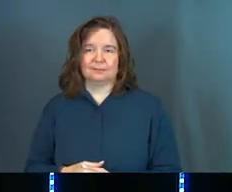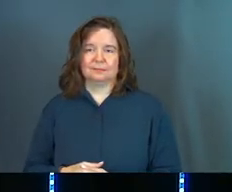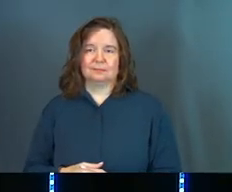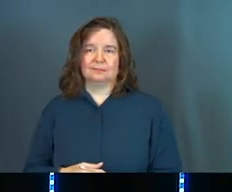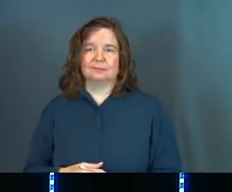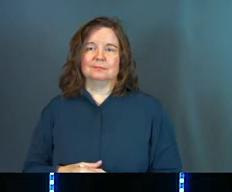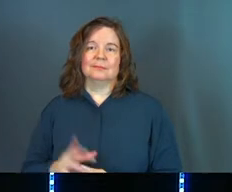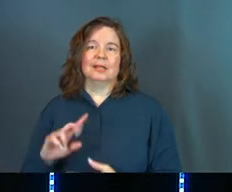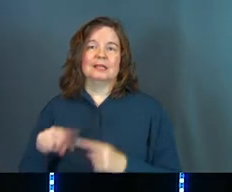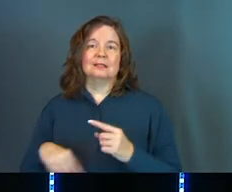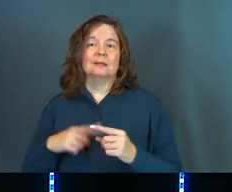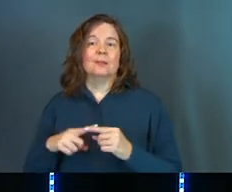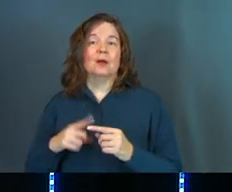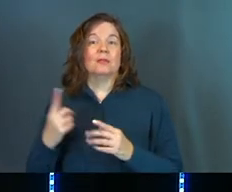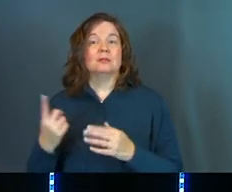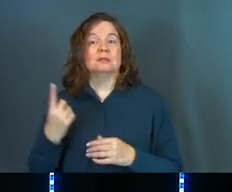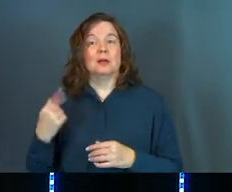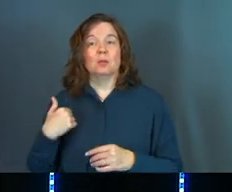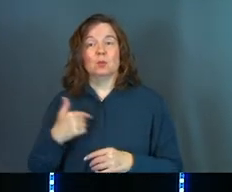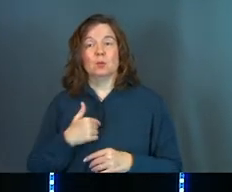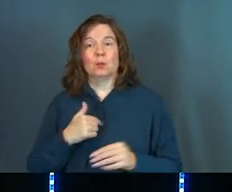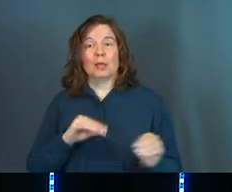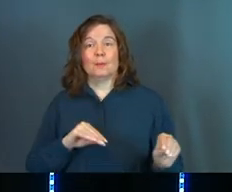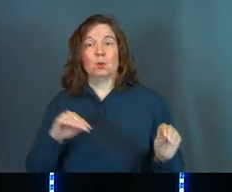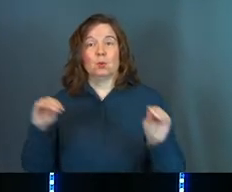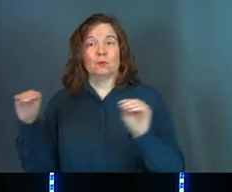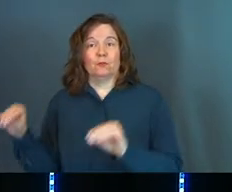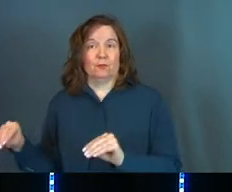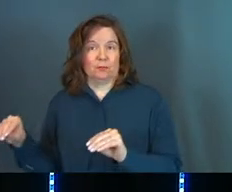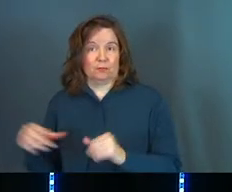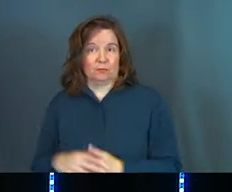Circumstantial distance is about the fact that sometimes we move.